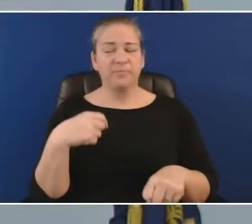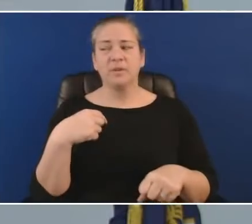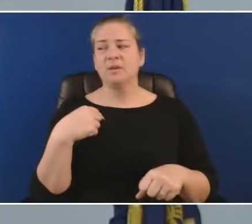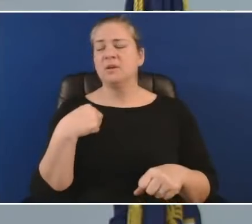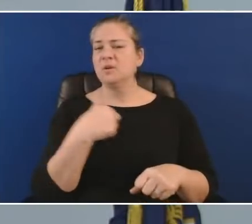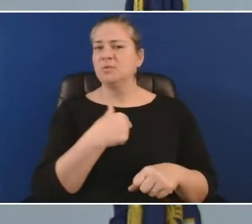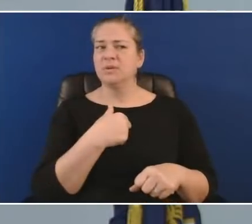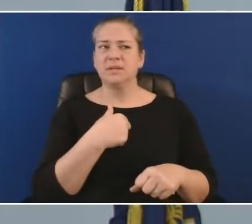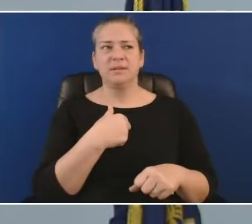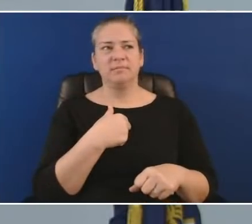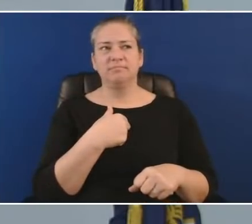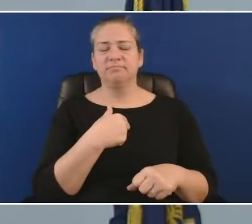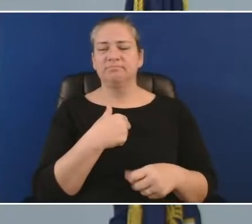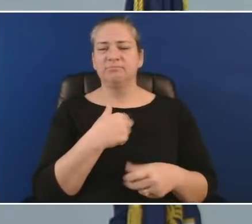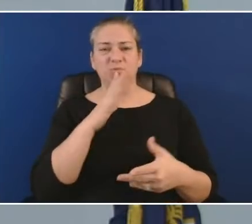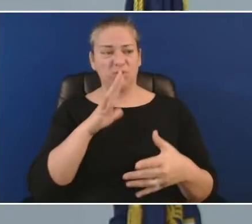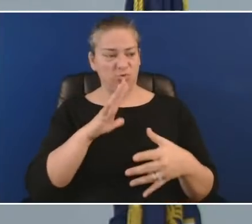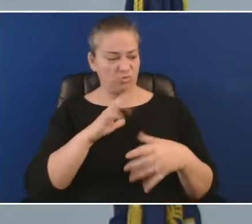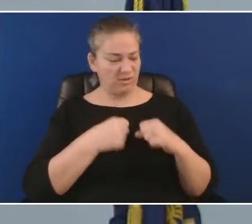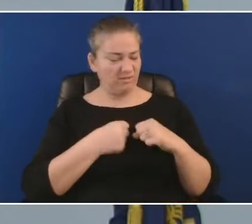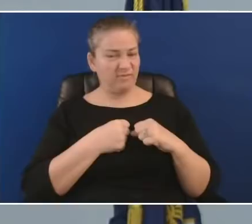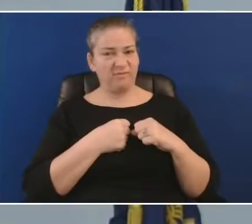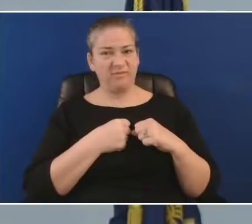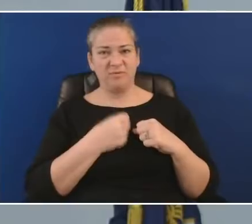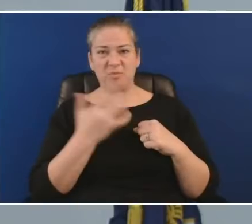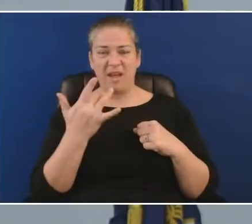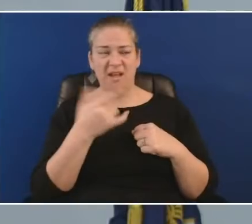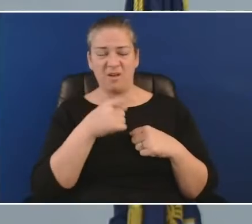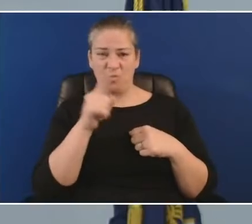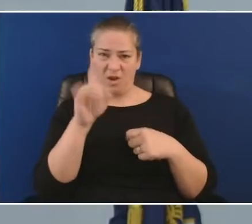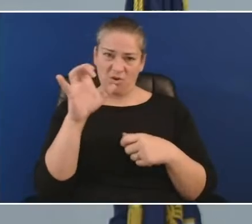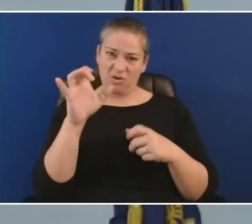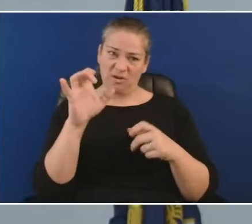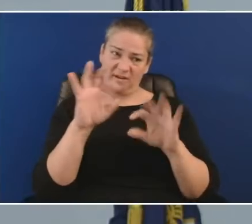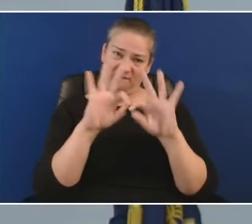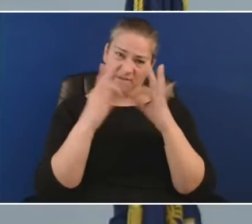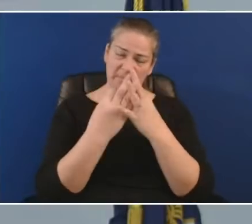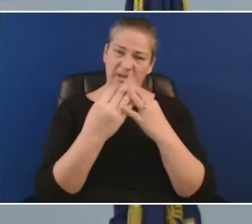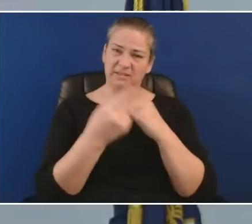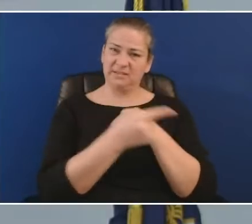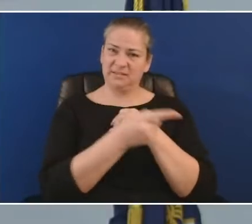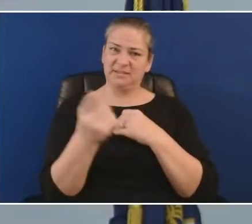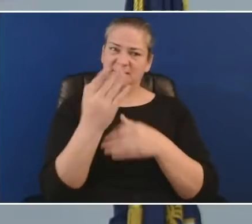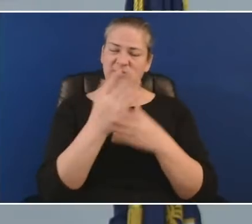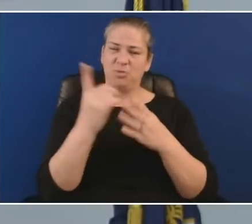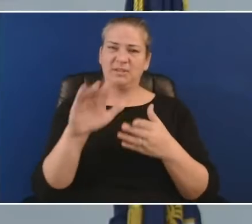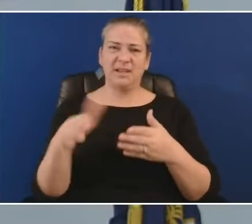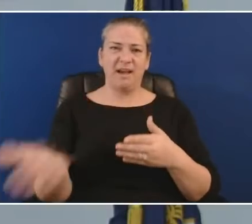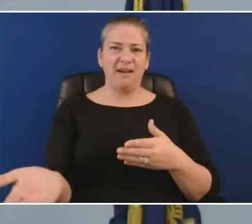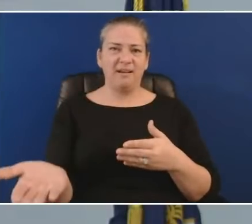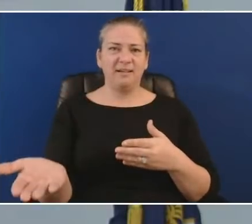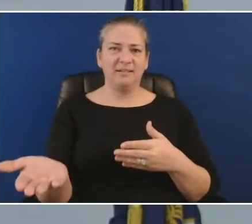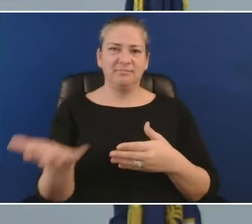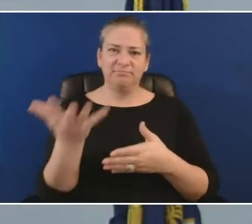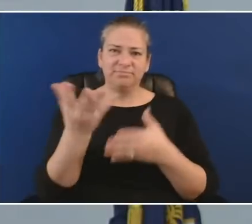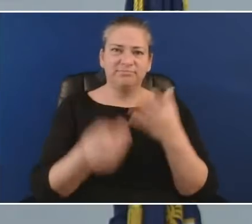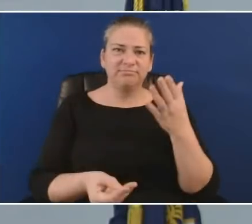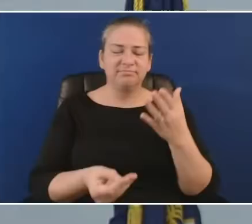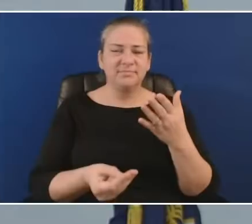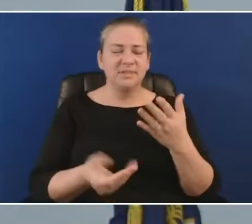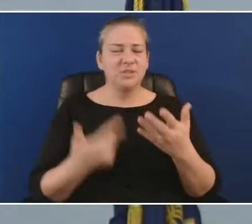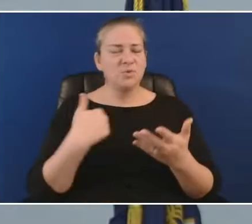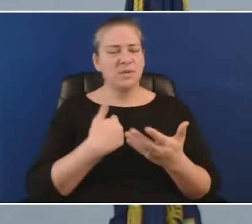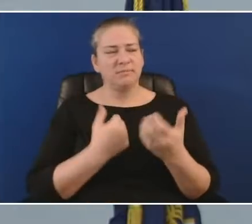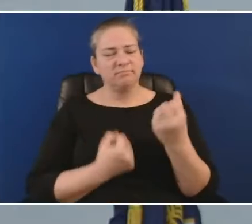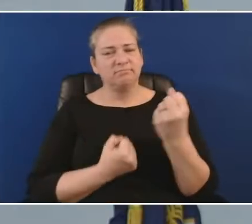think, over 100 families that will have lost individuals. And we are united to be here for those